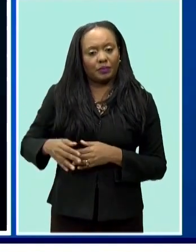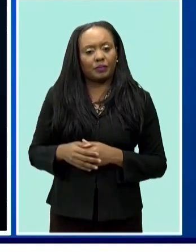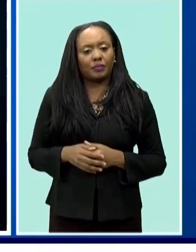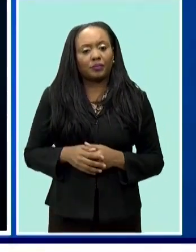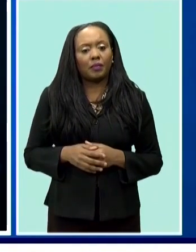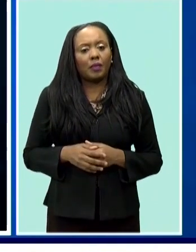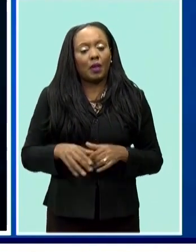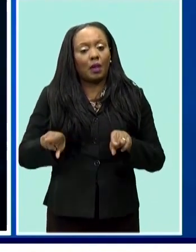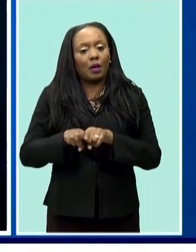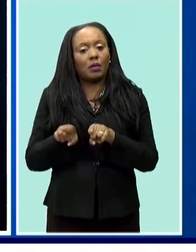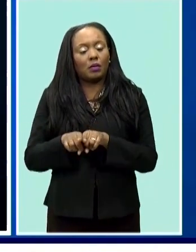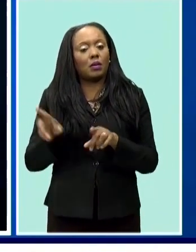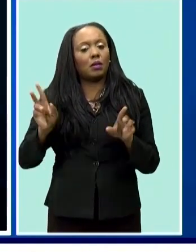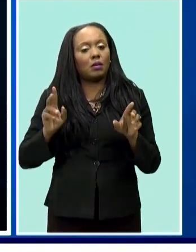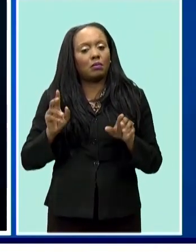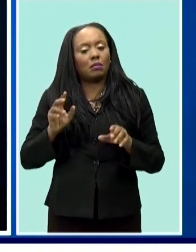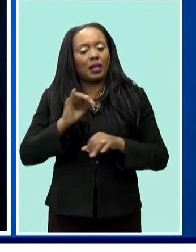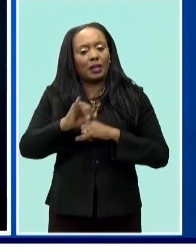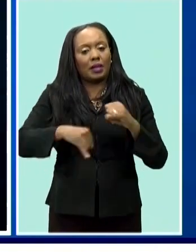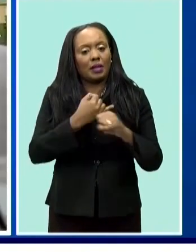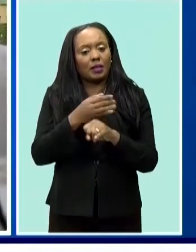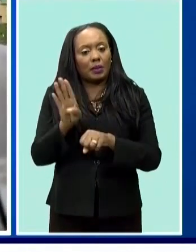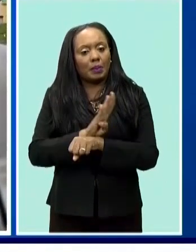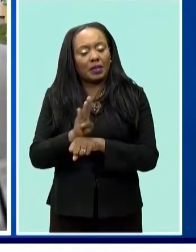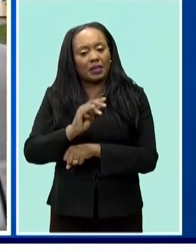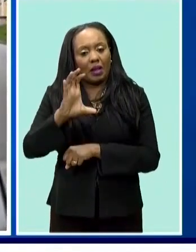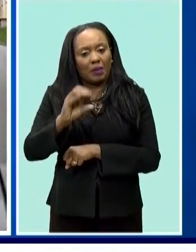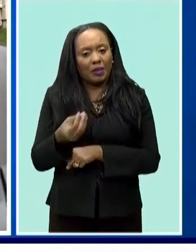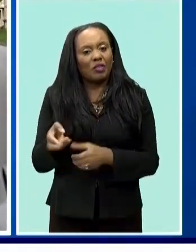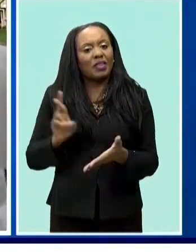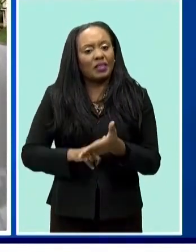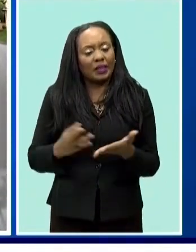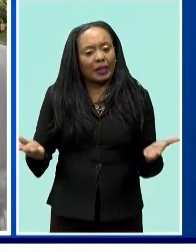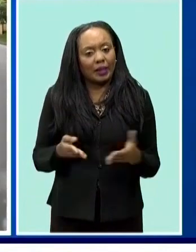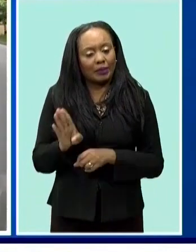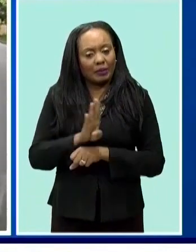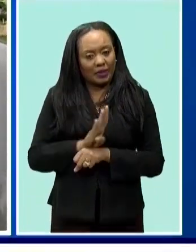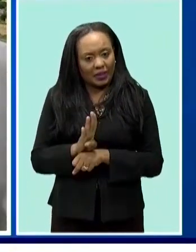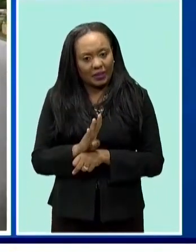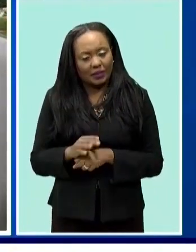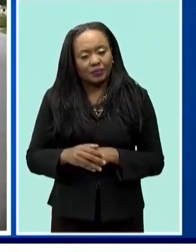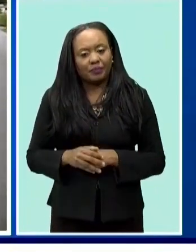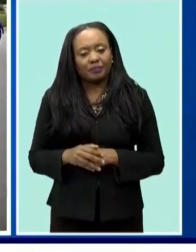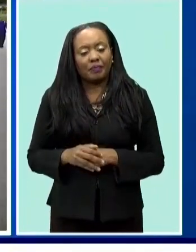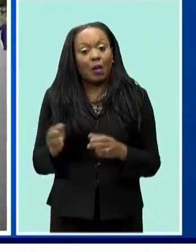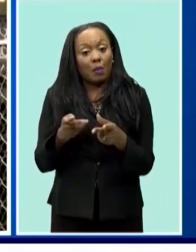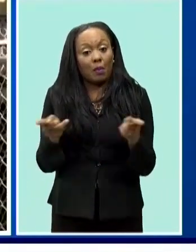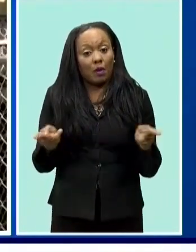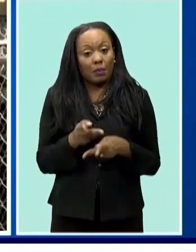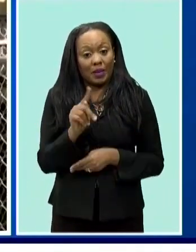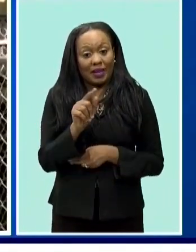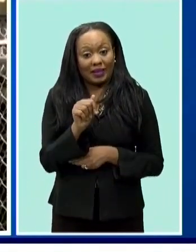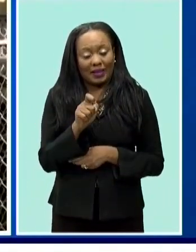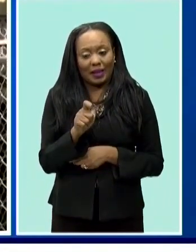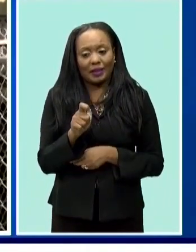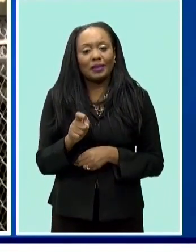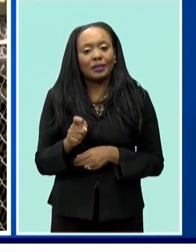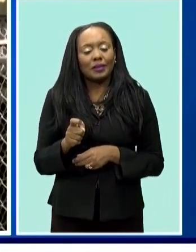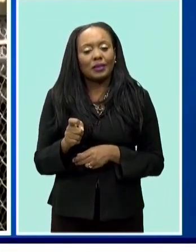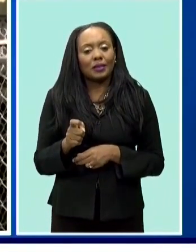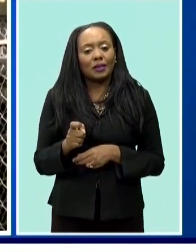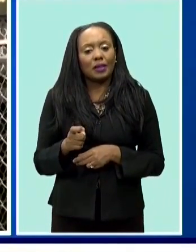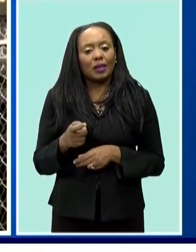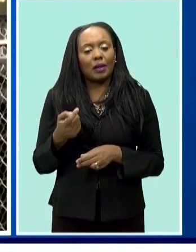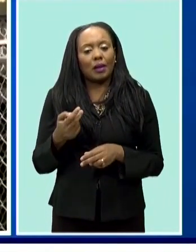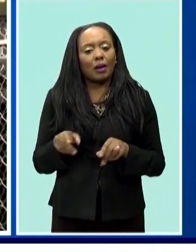recently registered international business companies. Property tax receipts also grew, due in part to taxpayers taking advantage of the extension